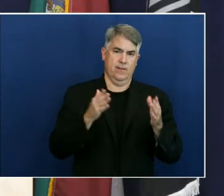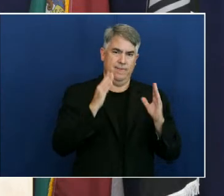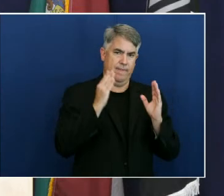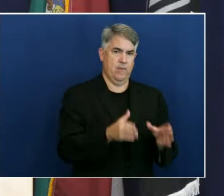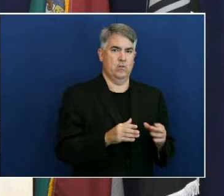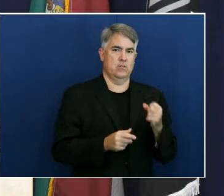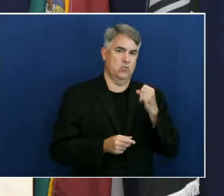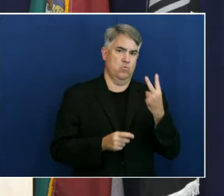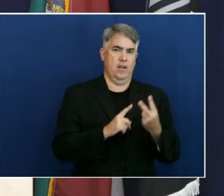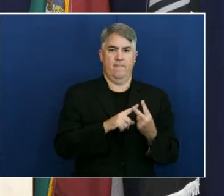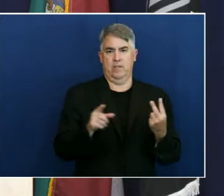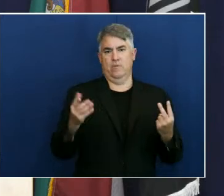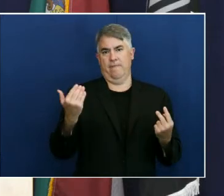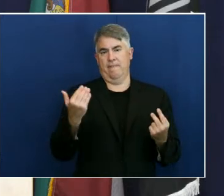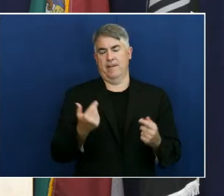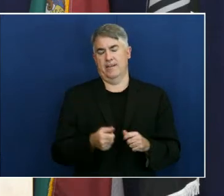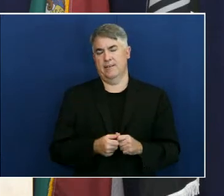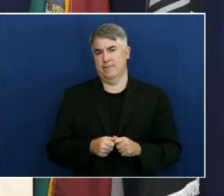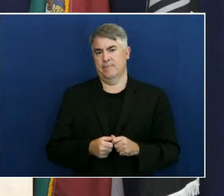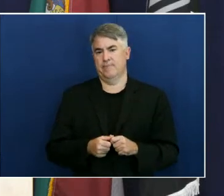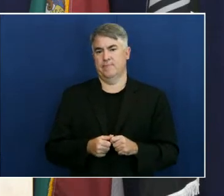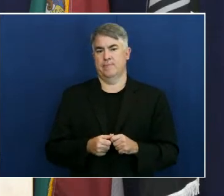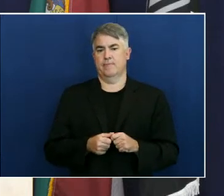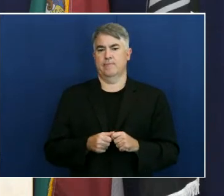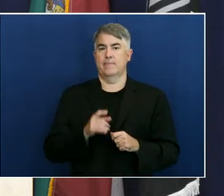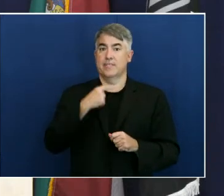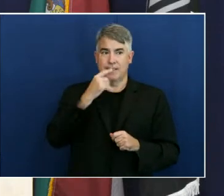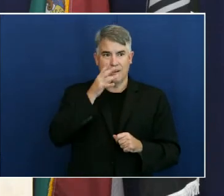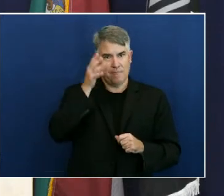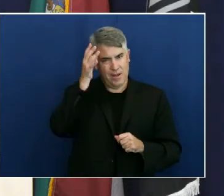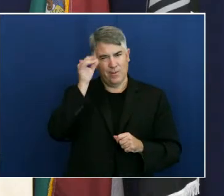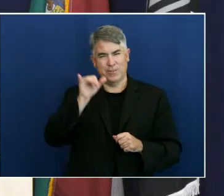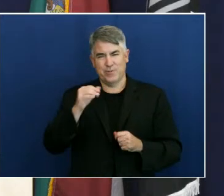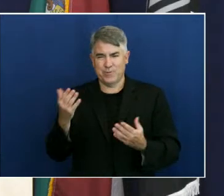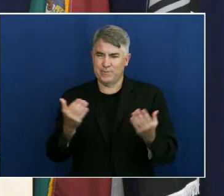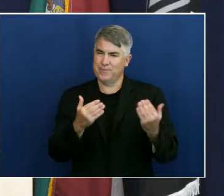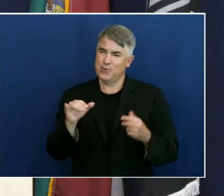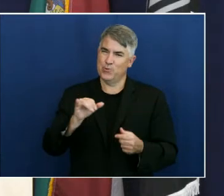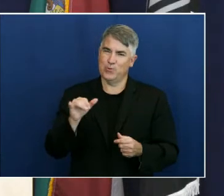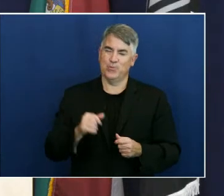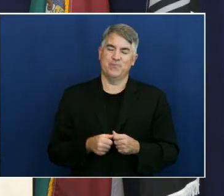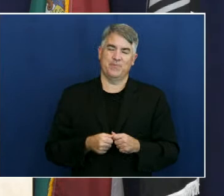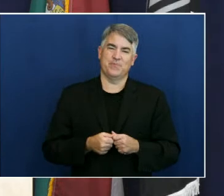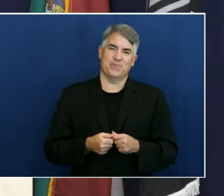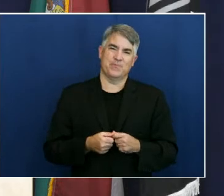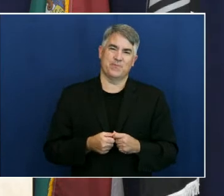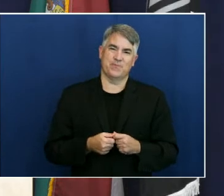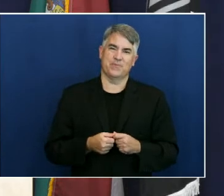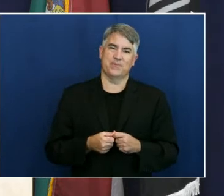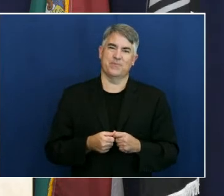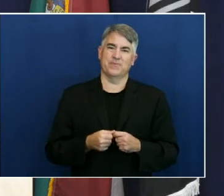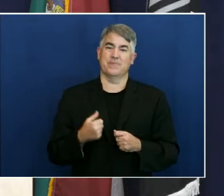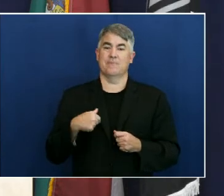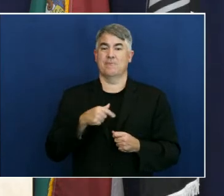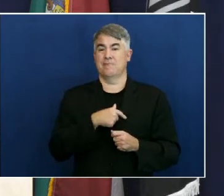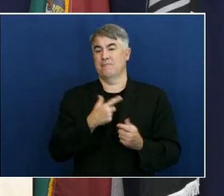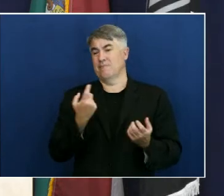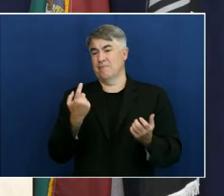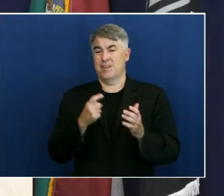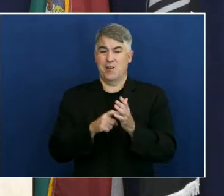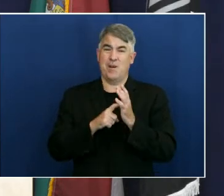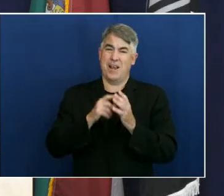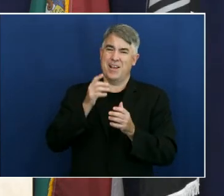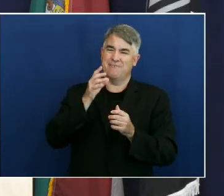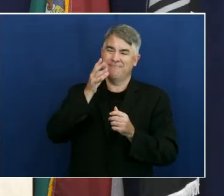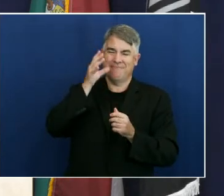around engaging parents about why it is important to get 12 to 15-year-olds vaccinated. But again, it does require parental consent.